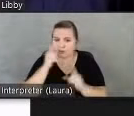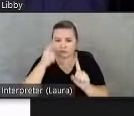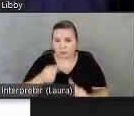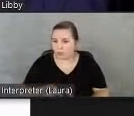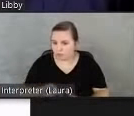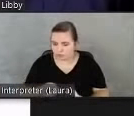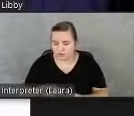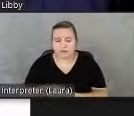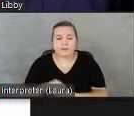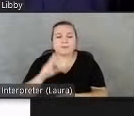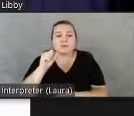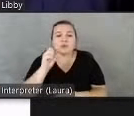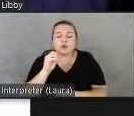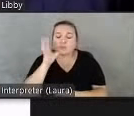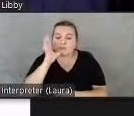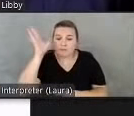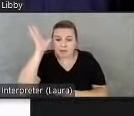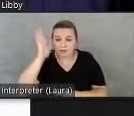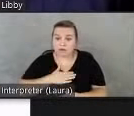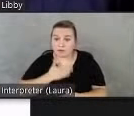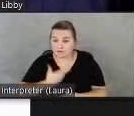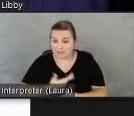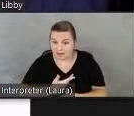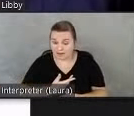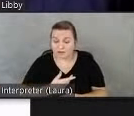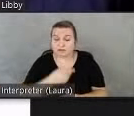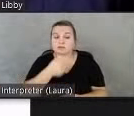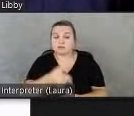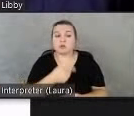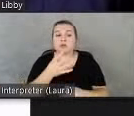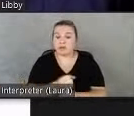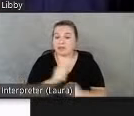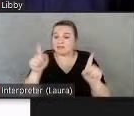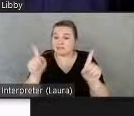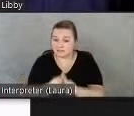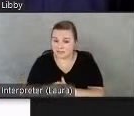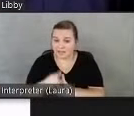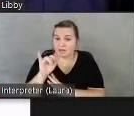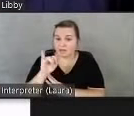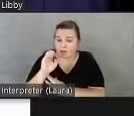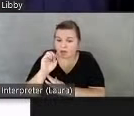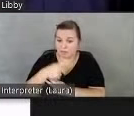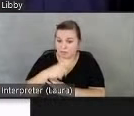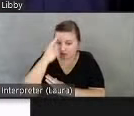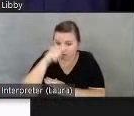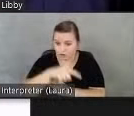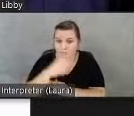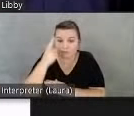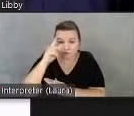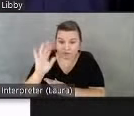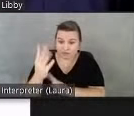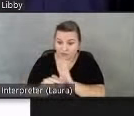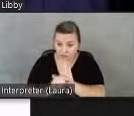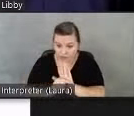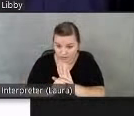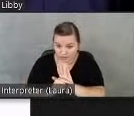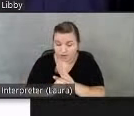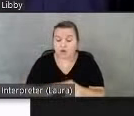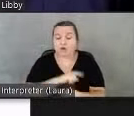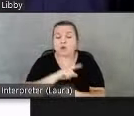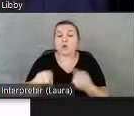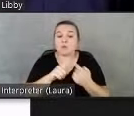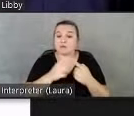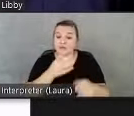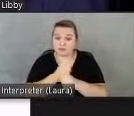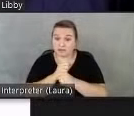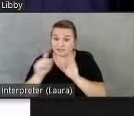And so the parents were upset. So they got the exact same IEP for him for fifth grade. And when they got the same